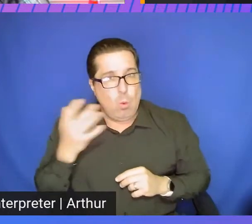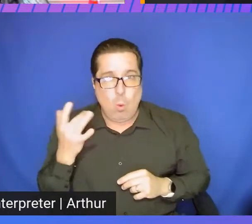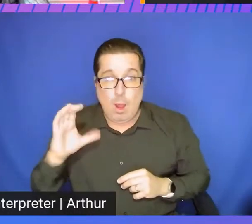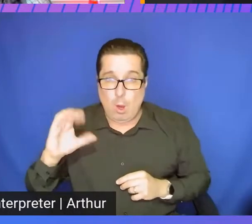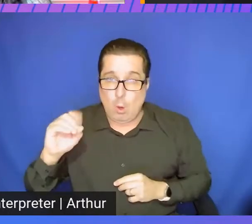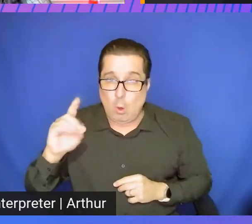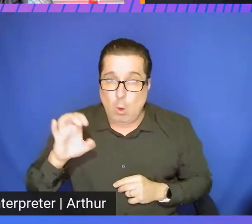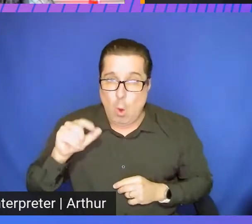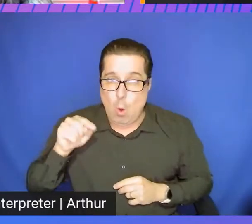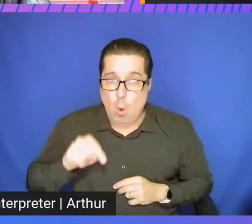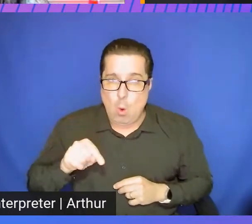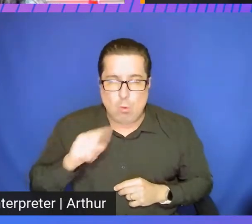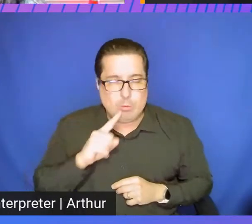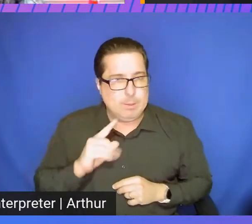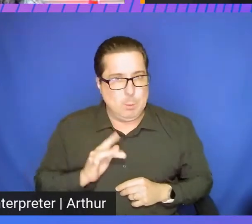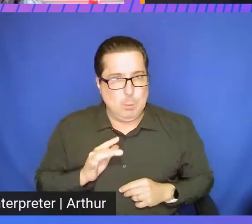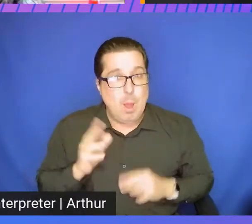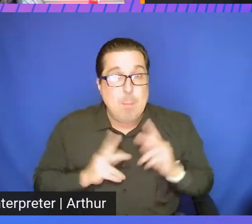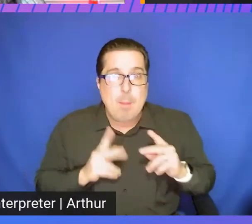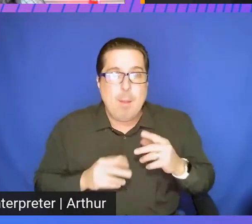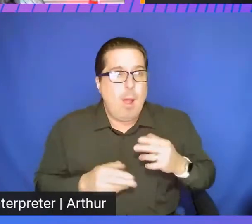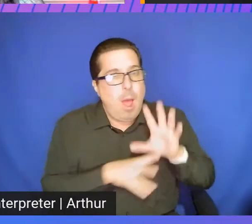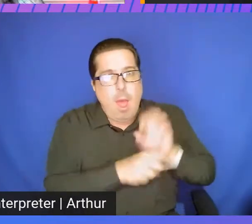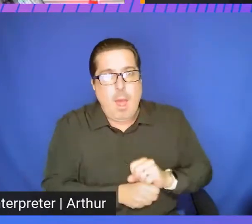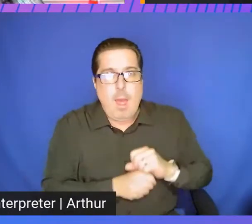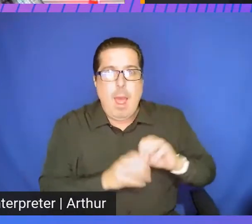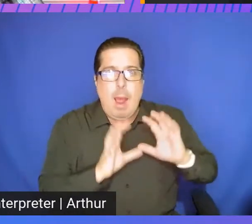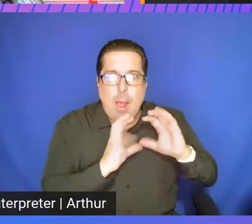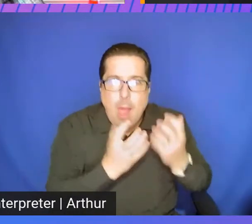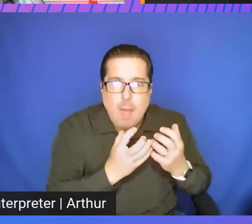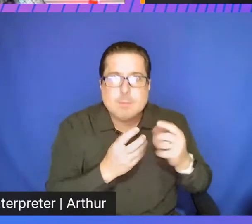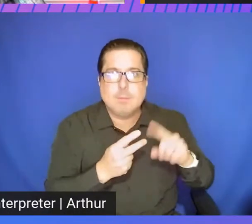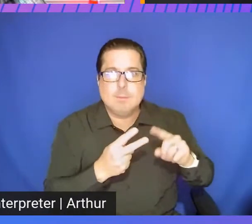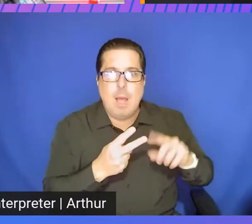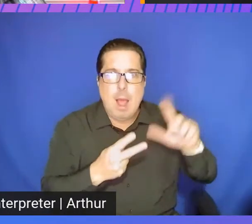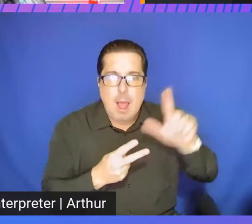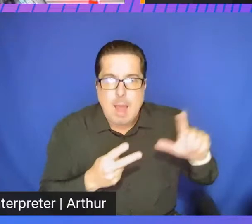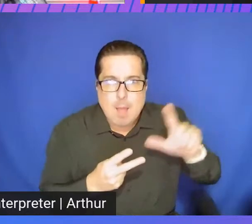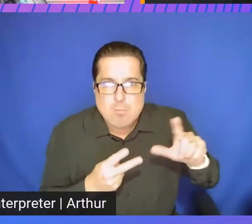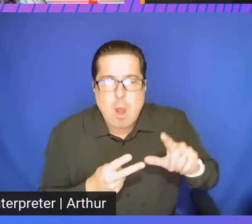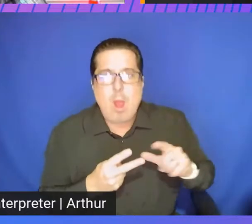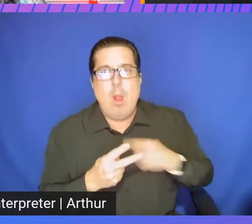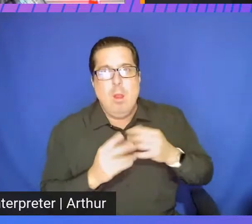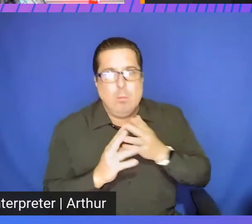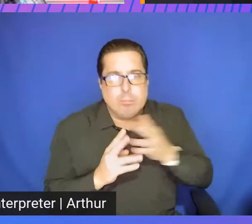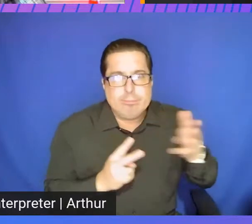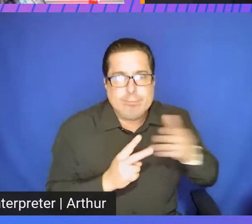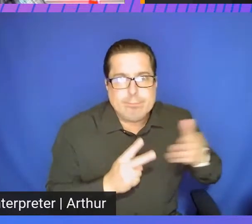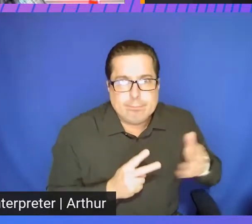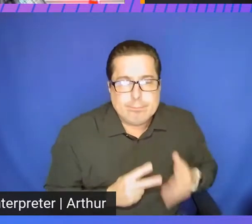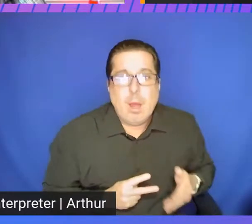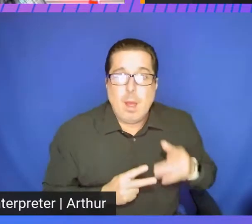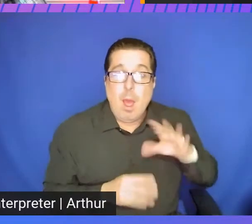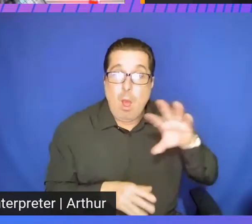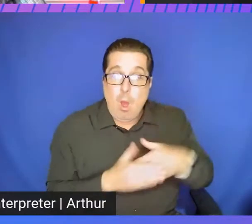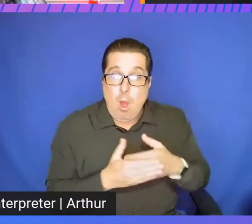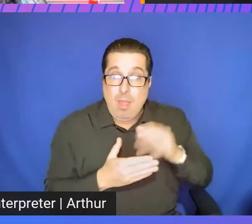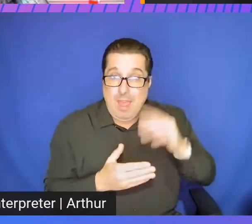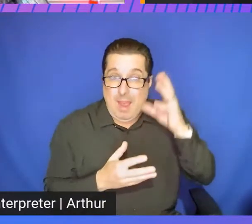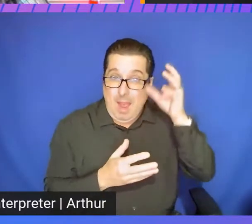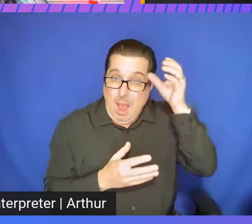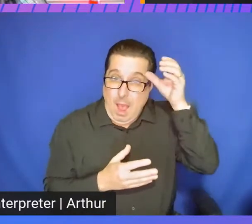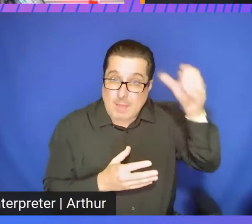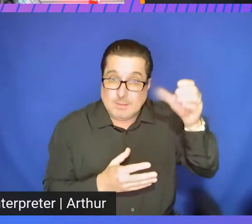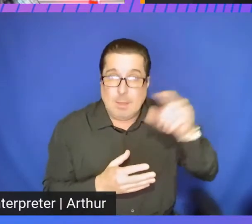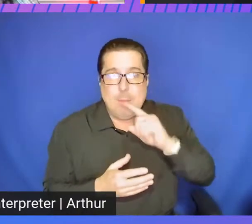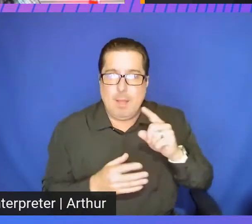people are used to writing classes and libraries, and so it's a concept that is very common